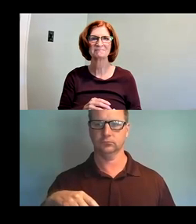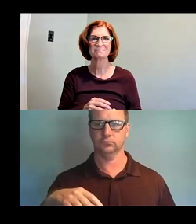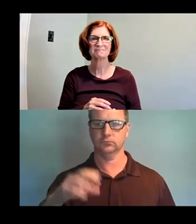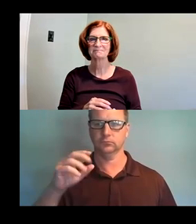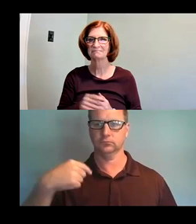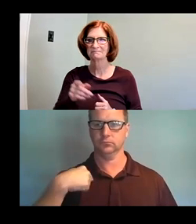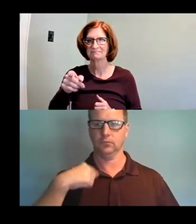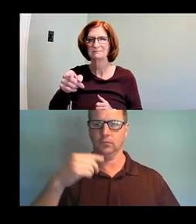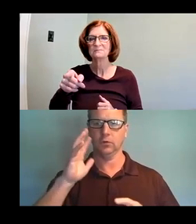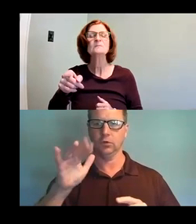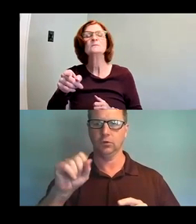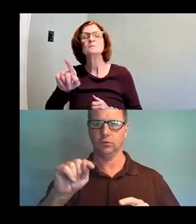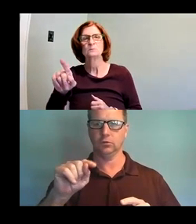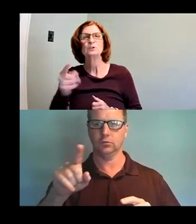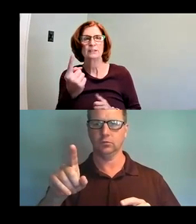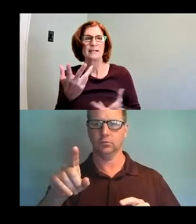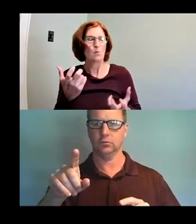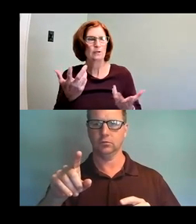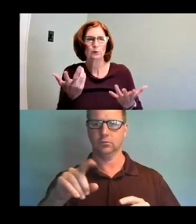No, I was just going to commend